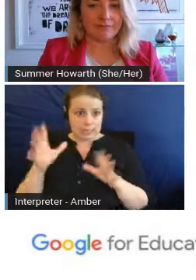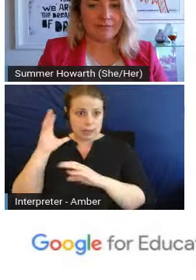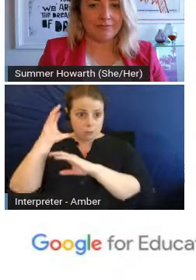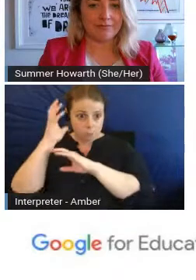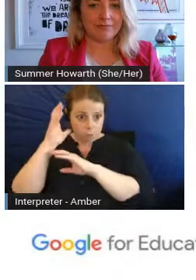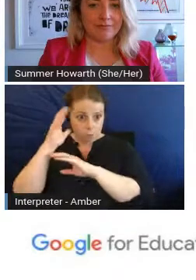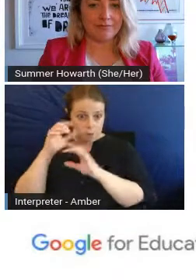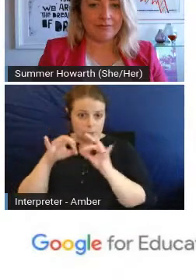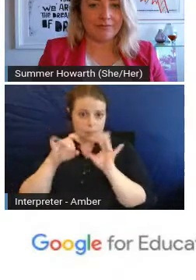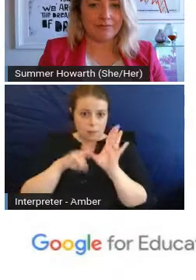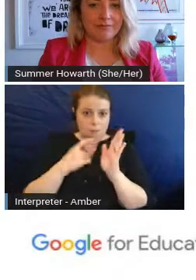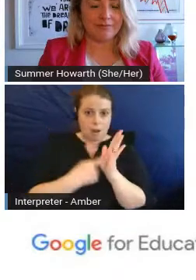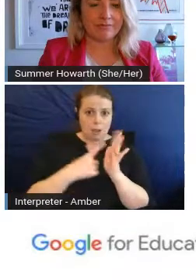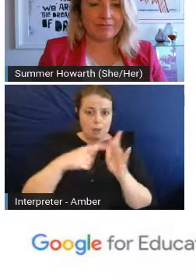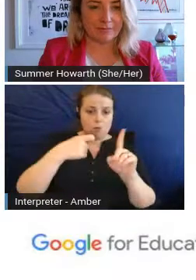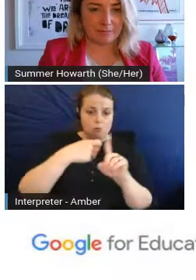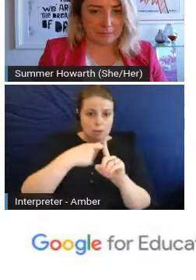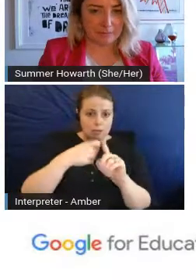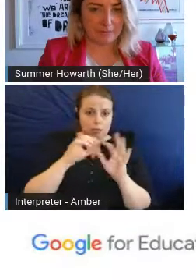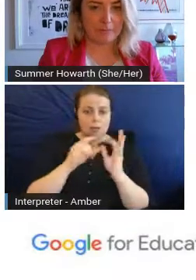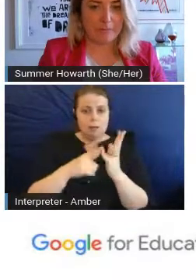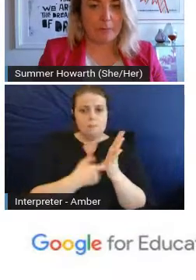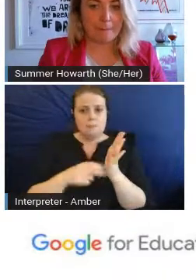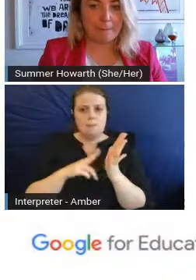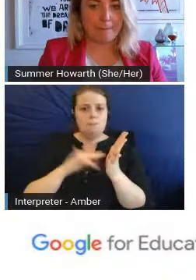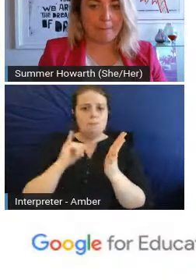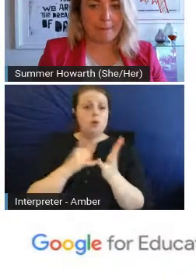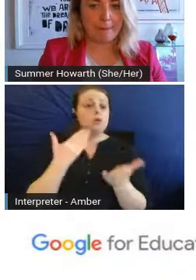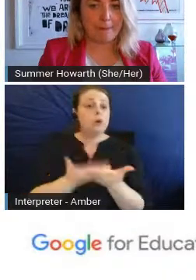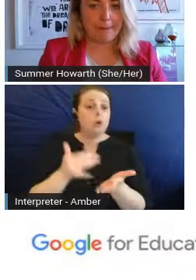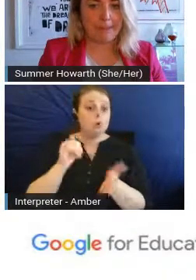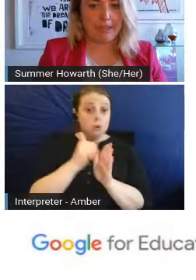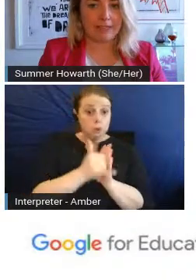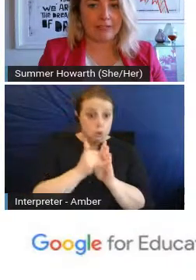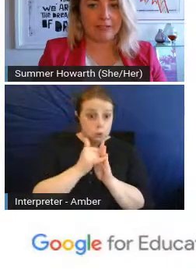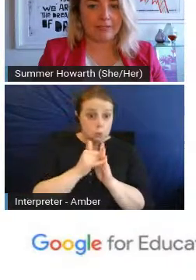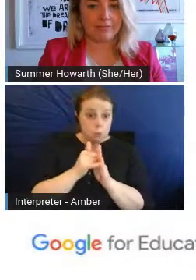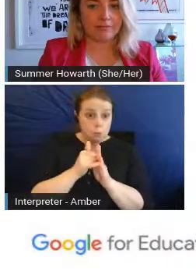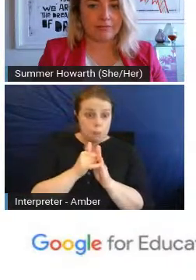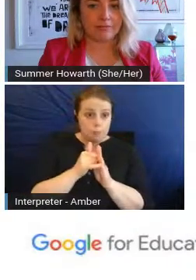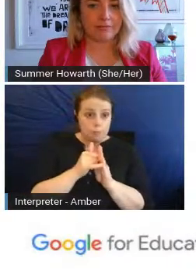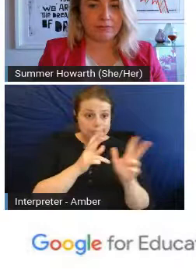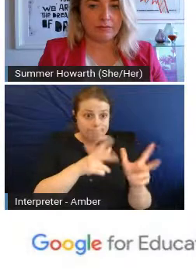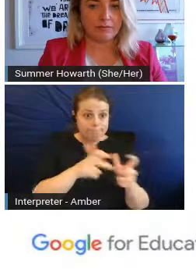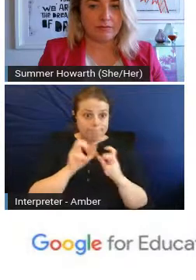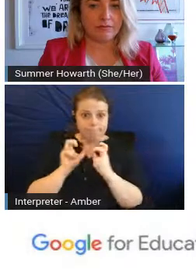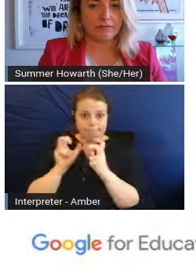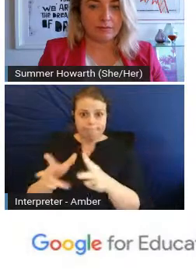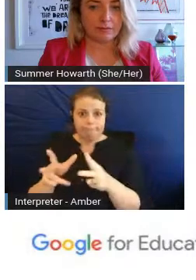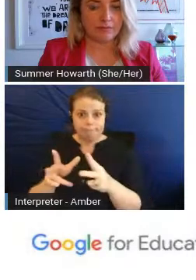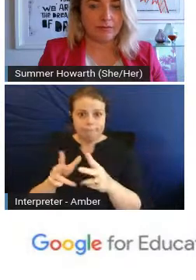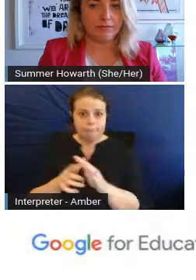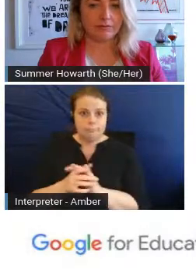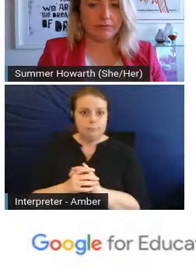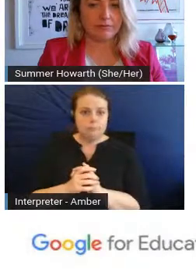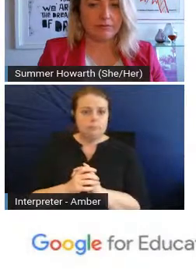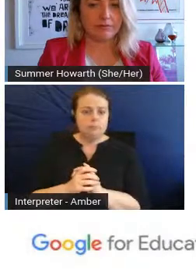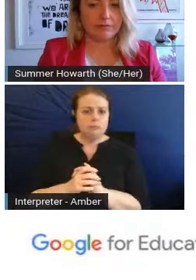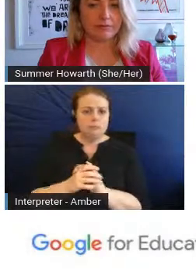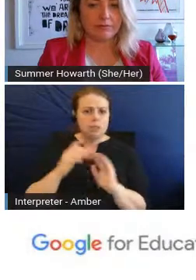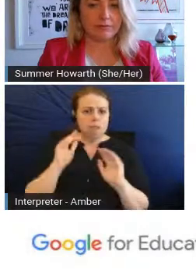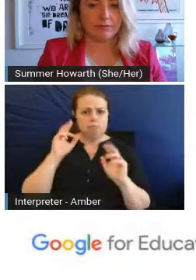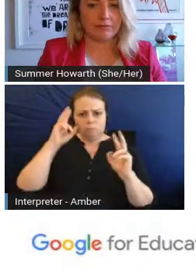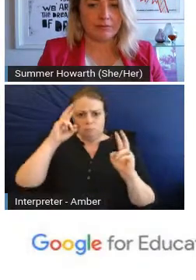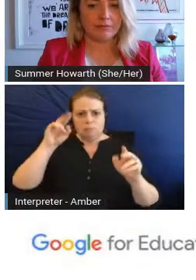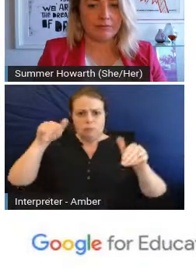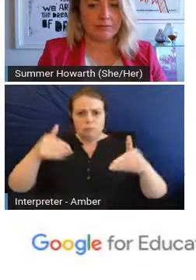by Rick Burns. So it's on YouTube. I've grabbed it. It's just I maybe even it's called Intro to New York, I guess.